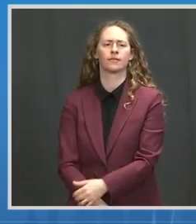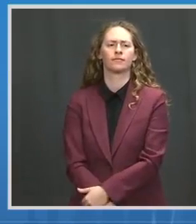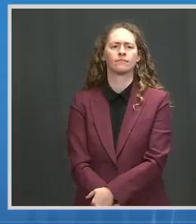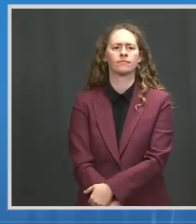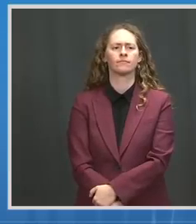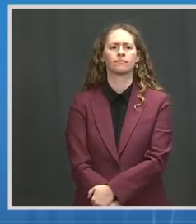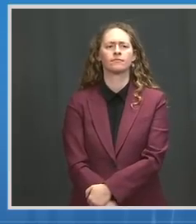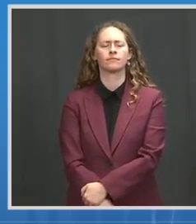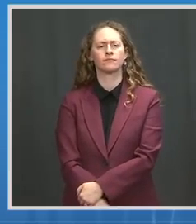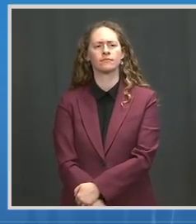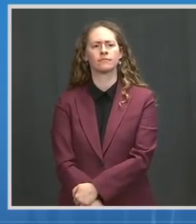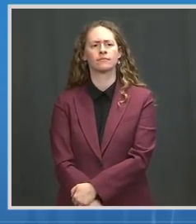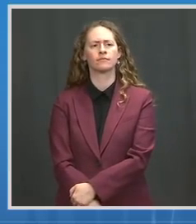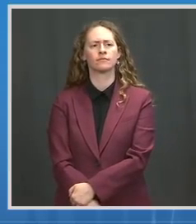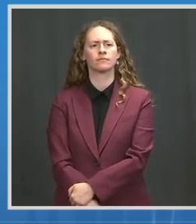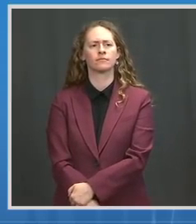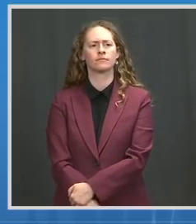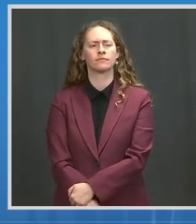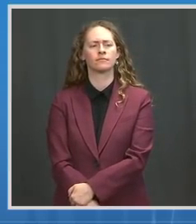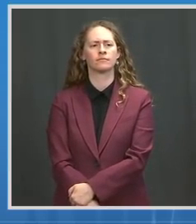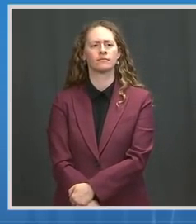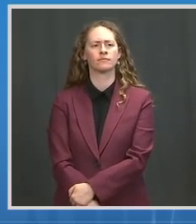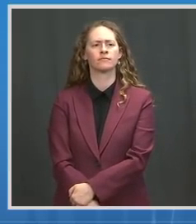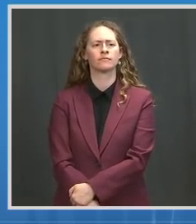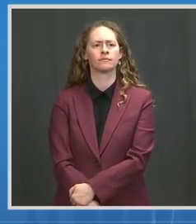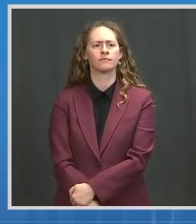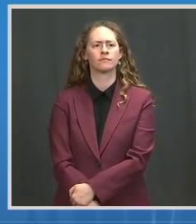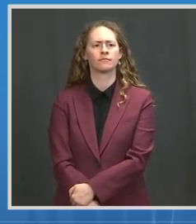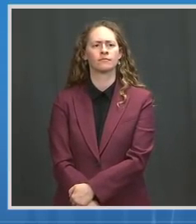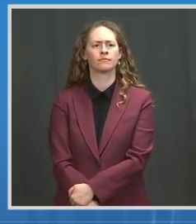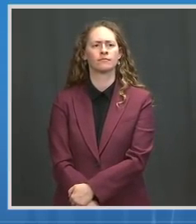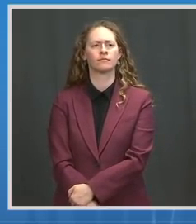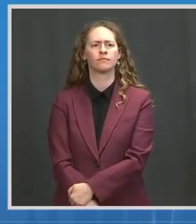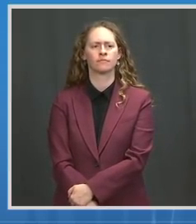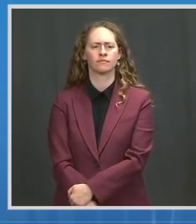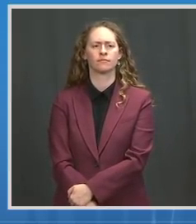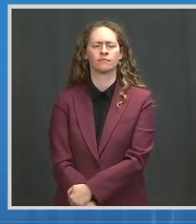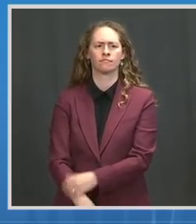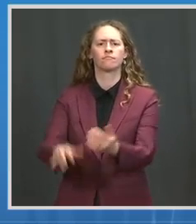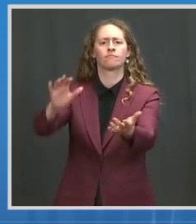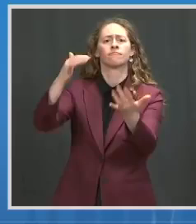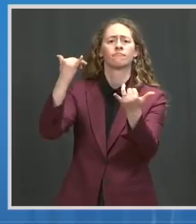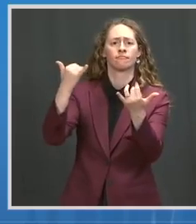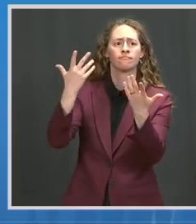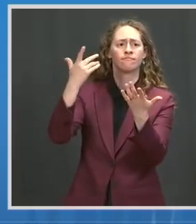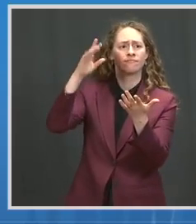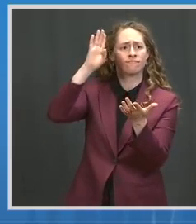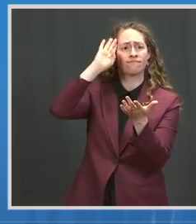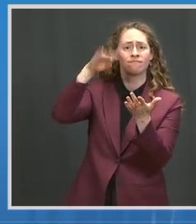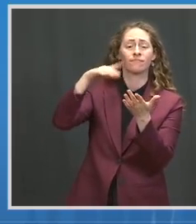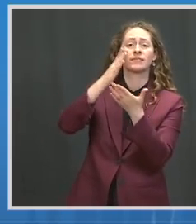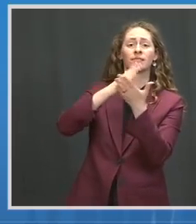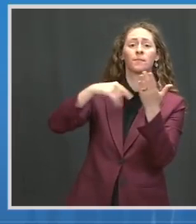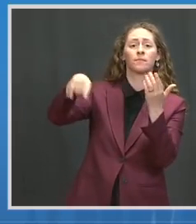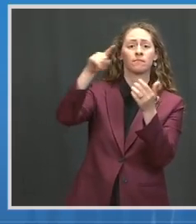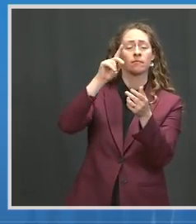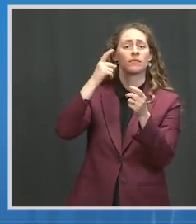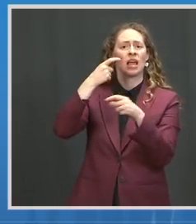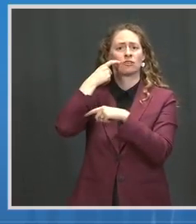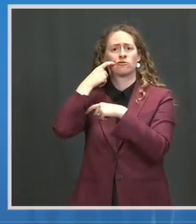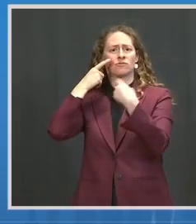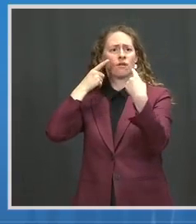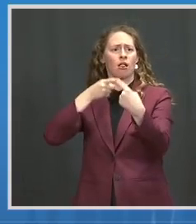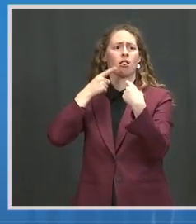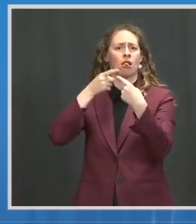the eviction order for when it expires, so I don't have any updates there. With regard to 212F, this, of course, is an interagency conversation, and we